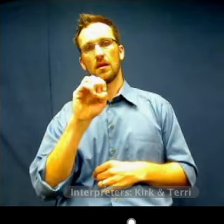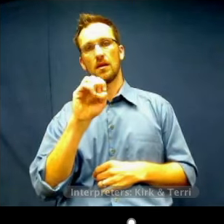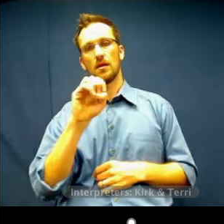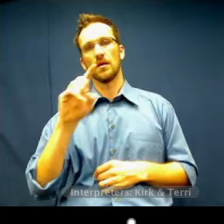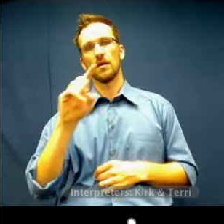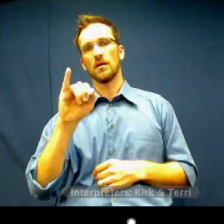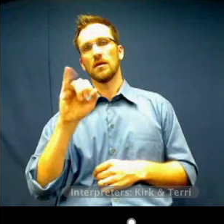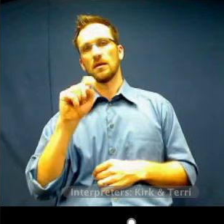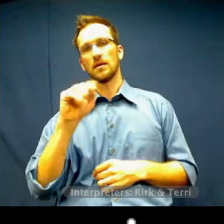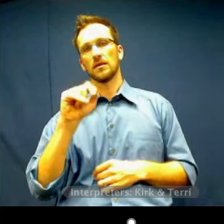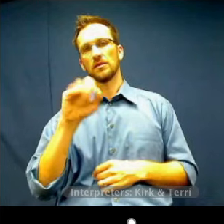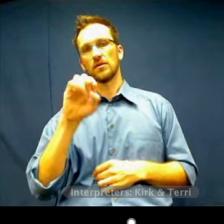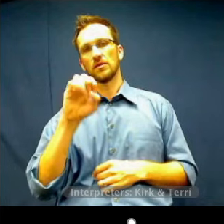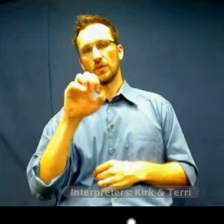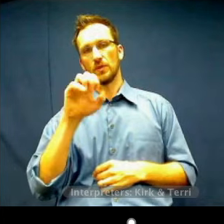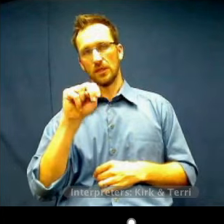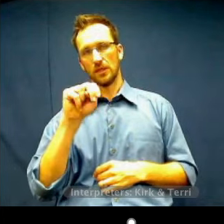Because